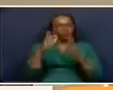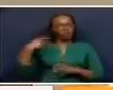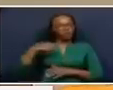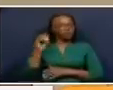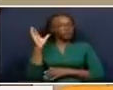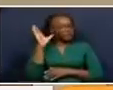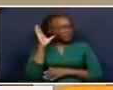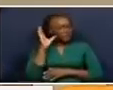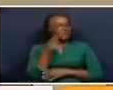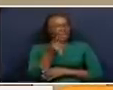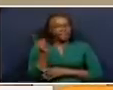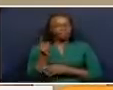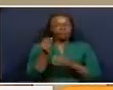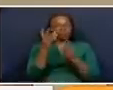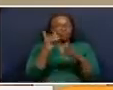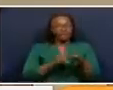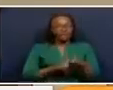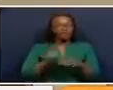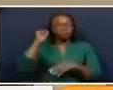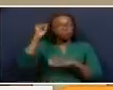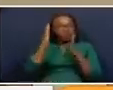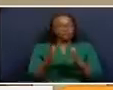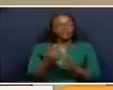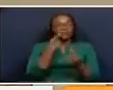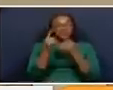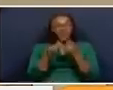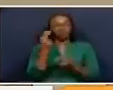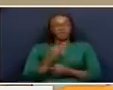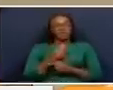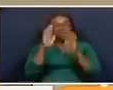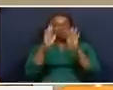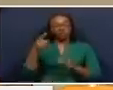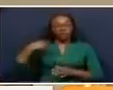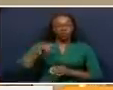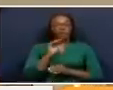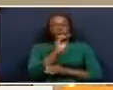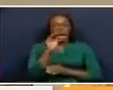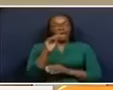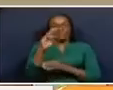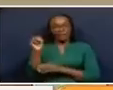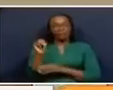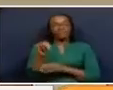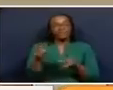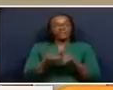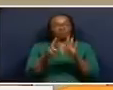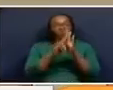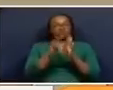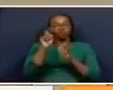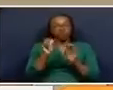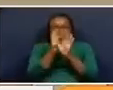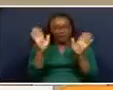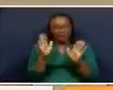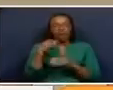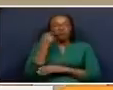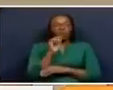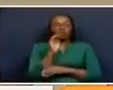when politicians speak, they speak to us. It's important when they are questioned. I think the rules of the game need to be clear. Who is